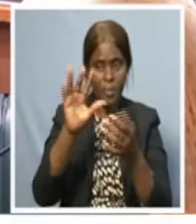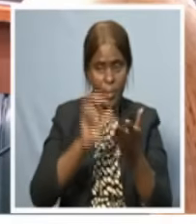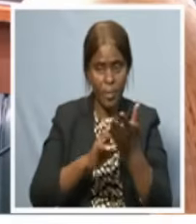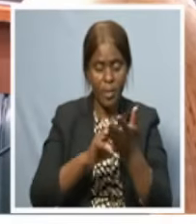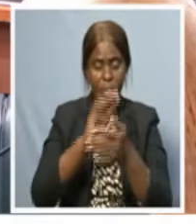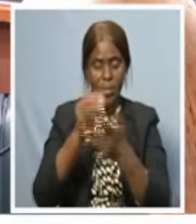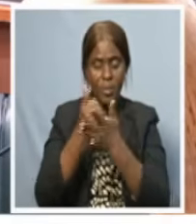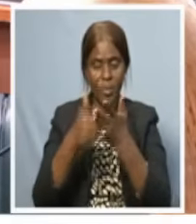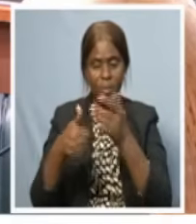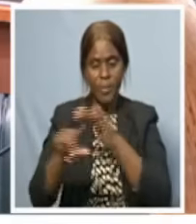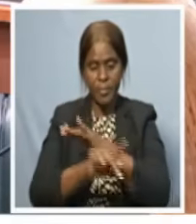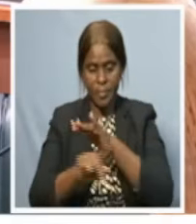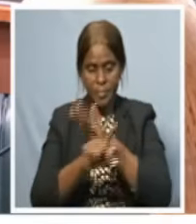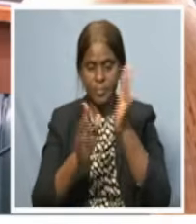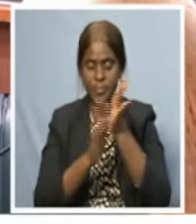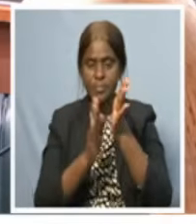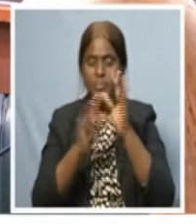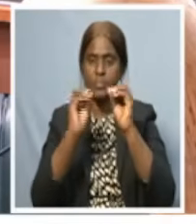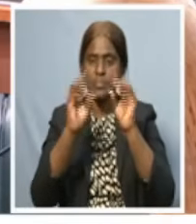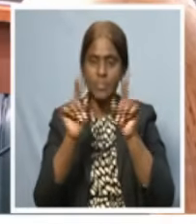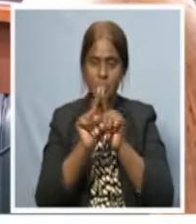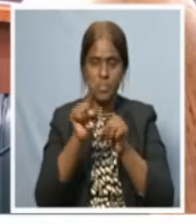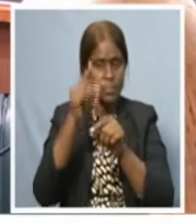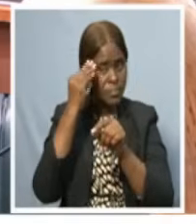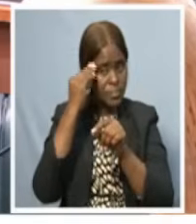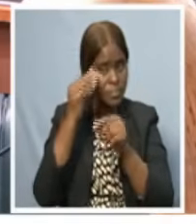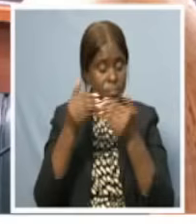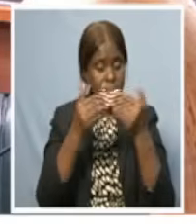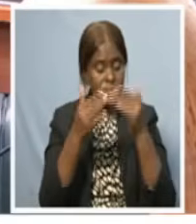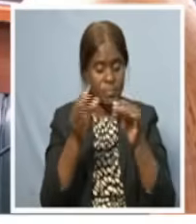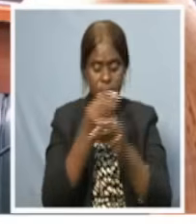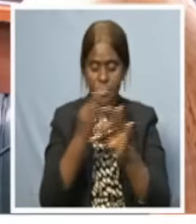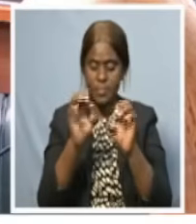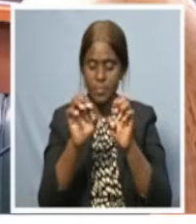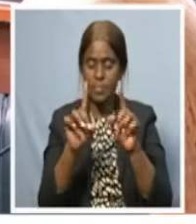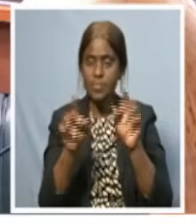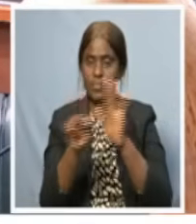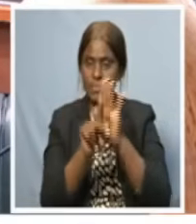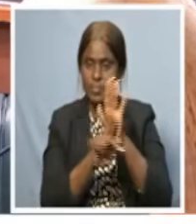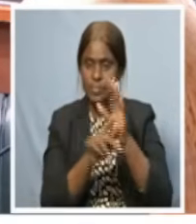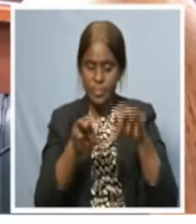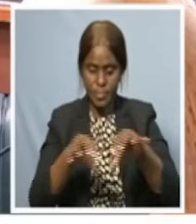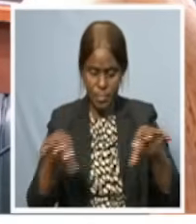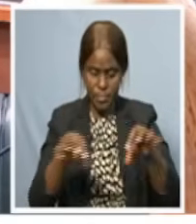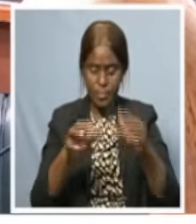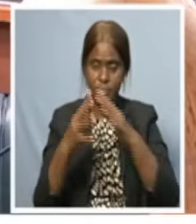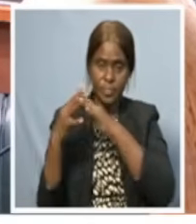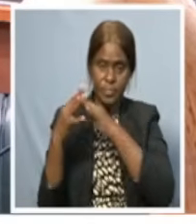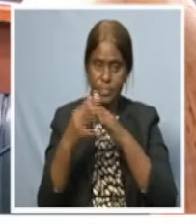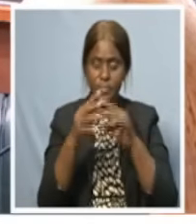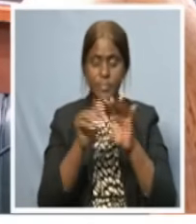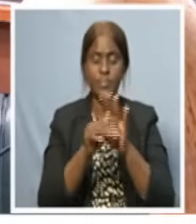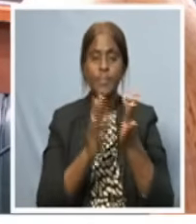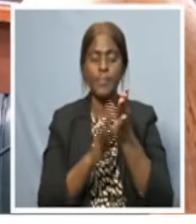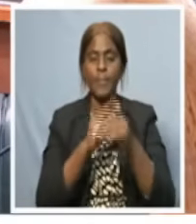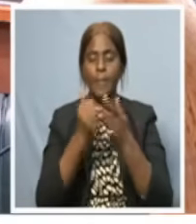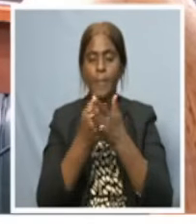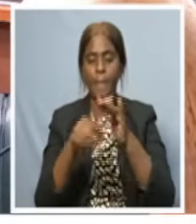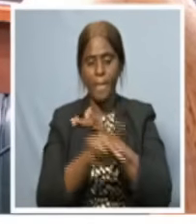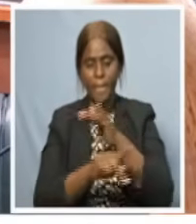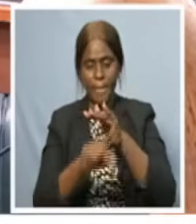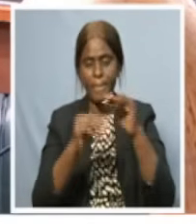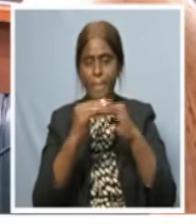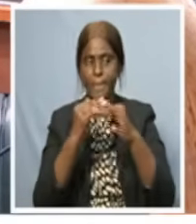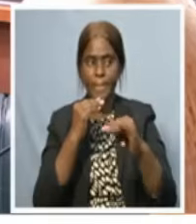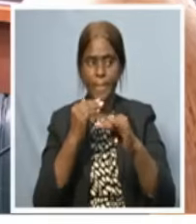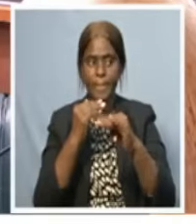25,000 teachers were primary school teachers. As we know, when we opened up free education, most of the kids who came to school were at primary